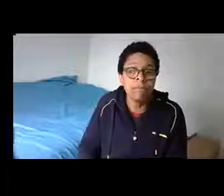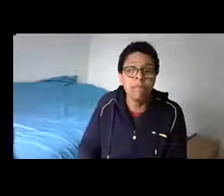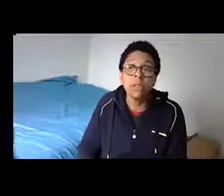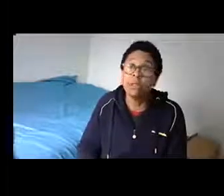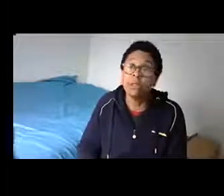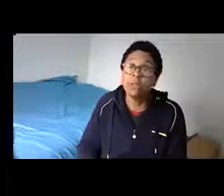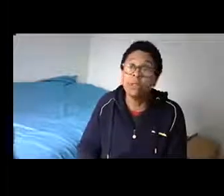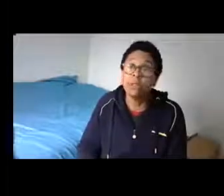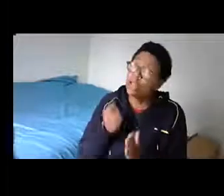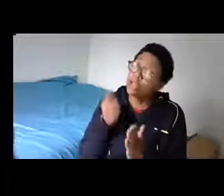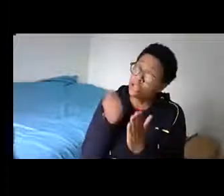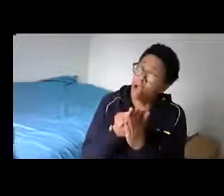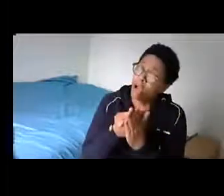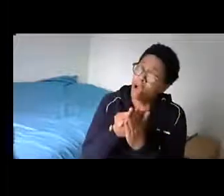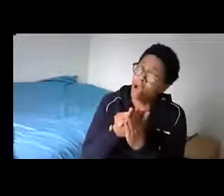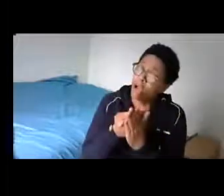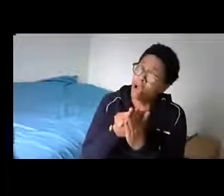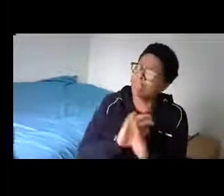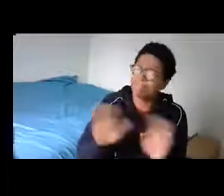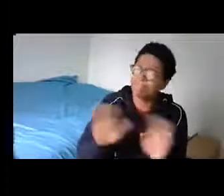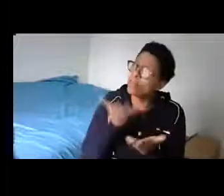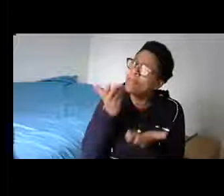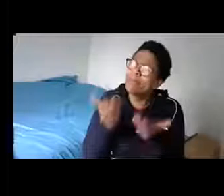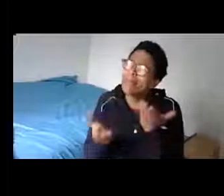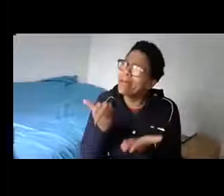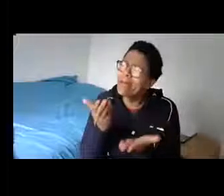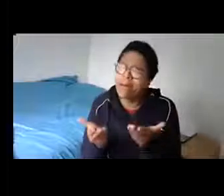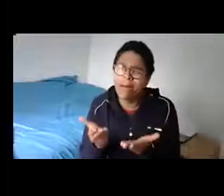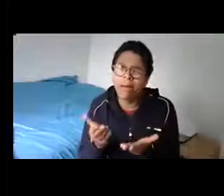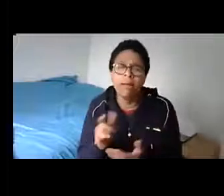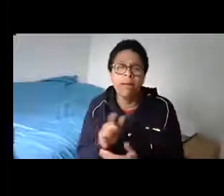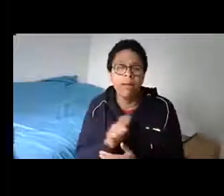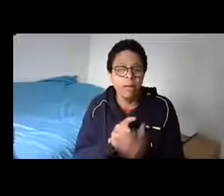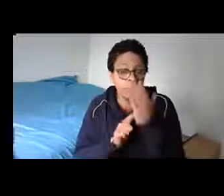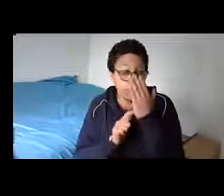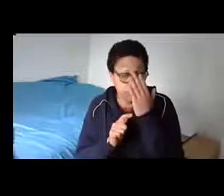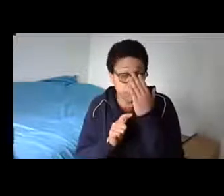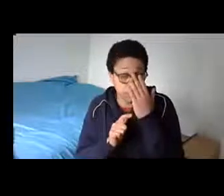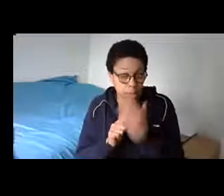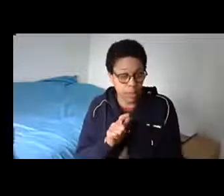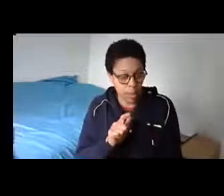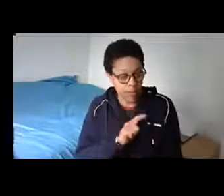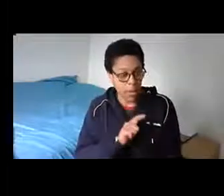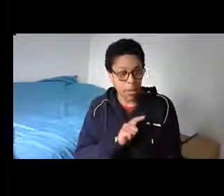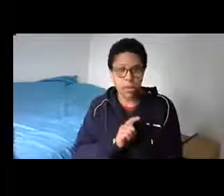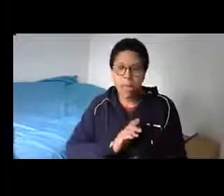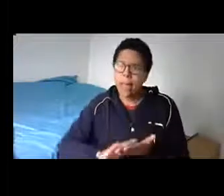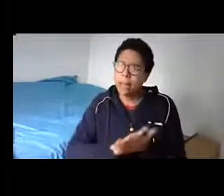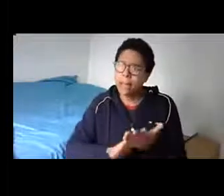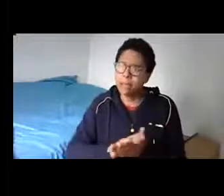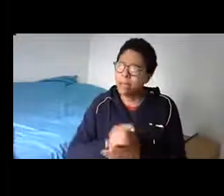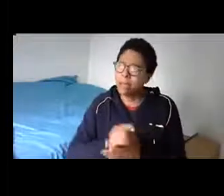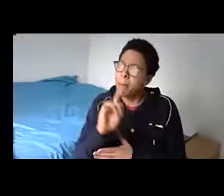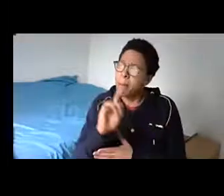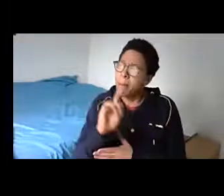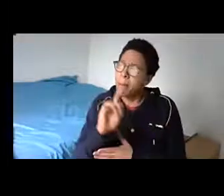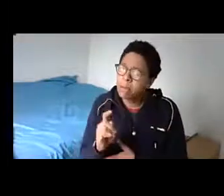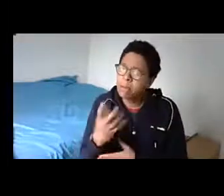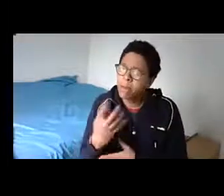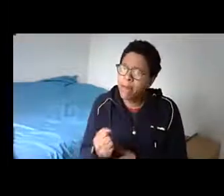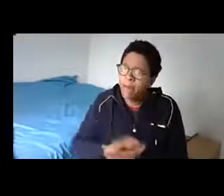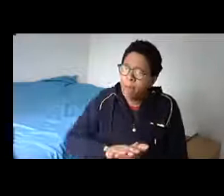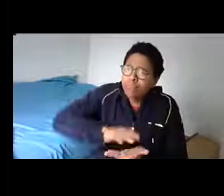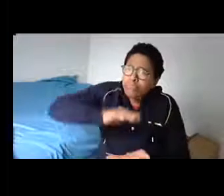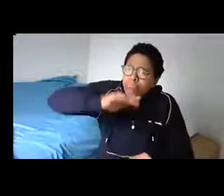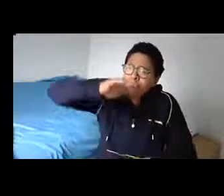very unfair system because, well, it obviously makes people who have savings pay a lot